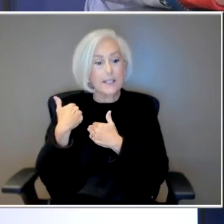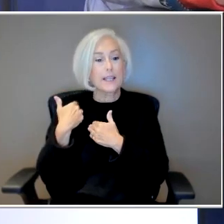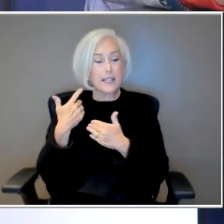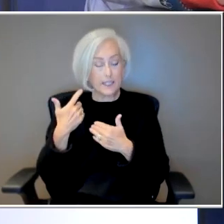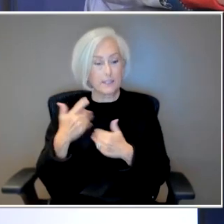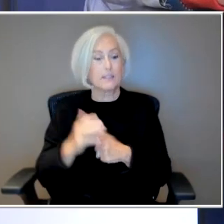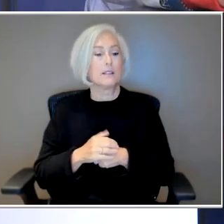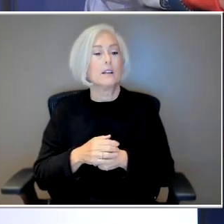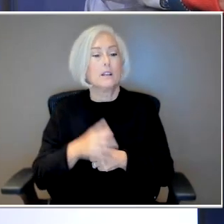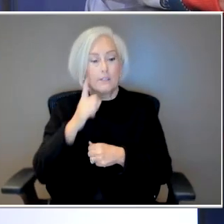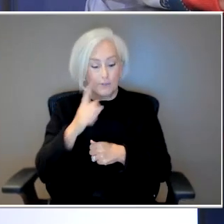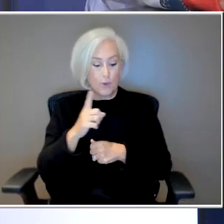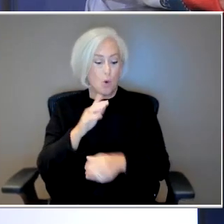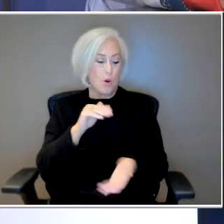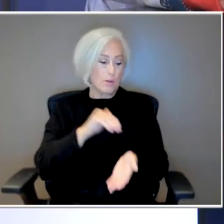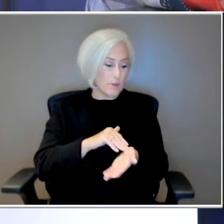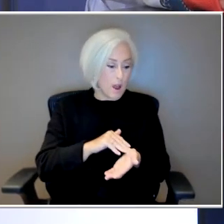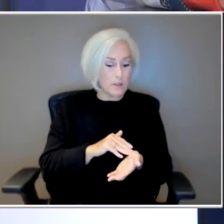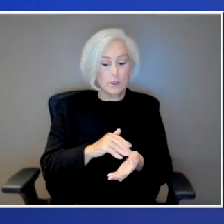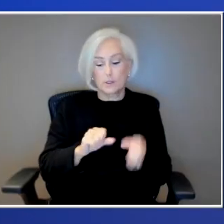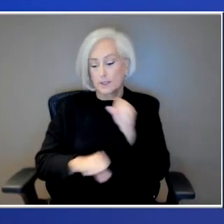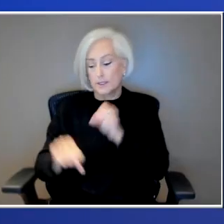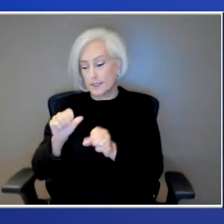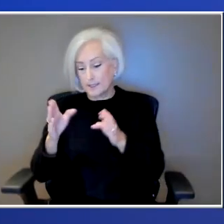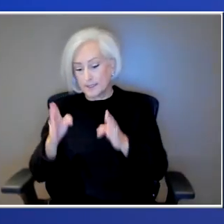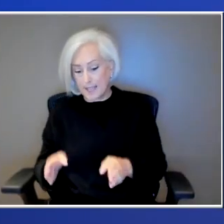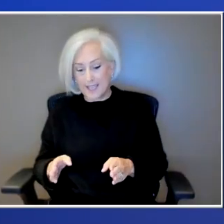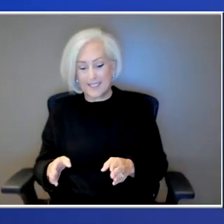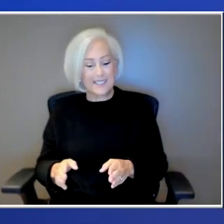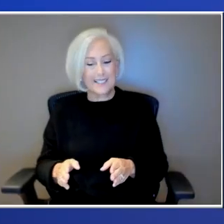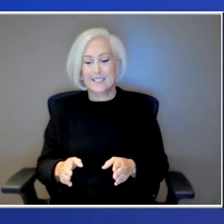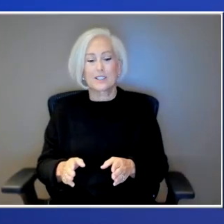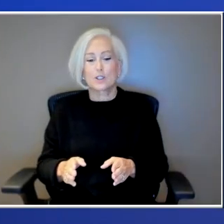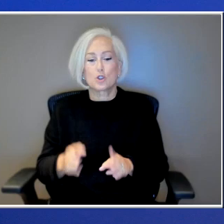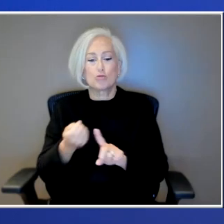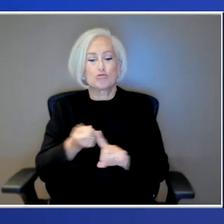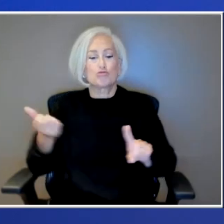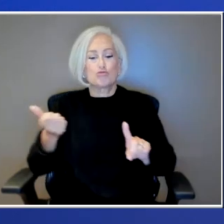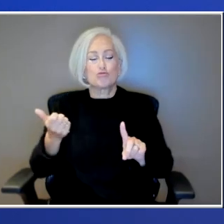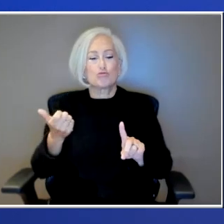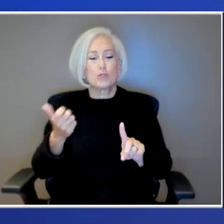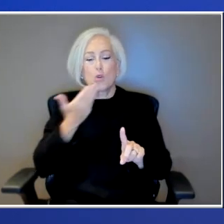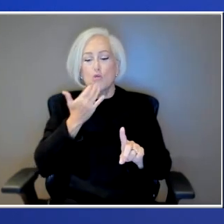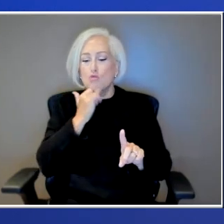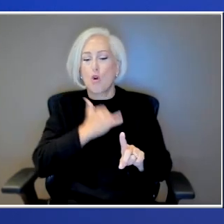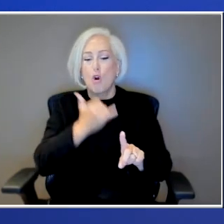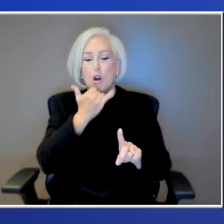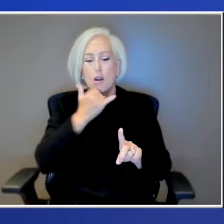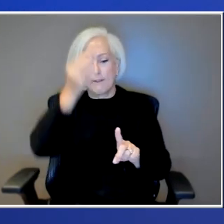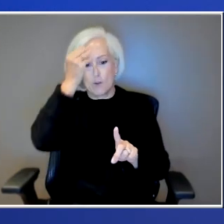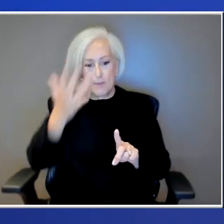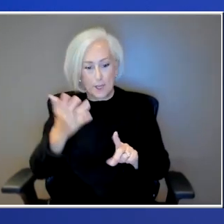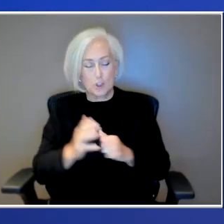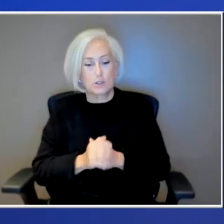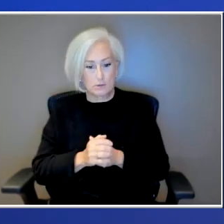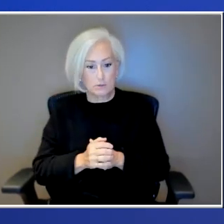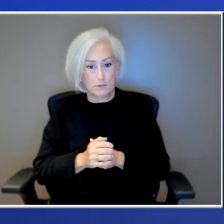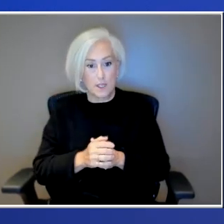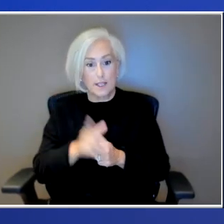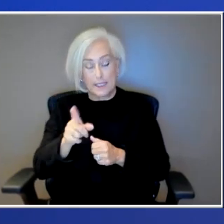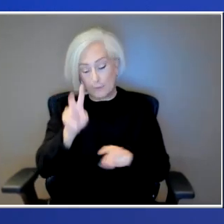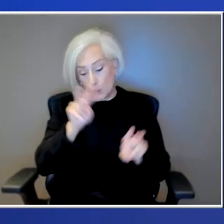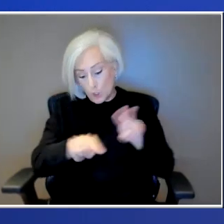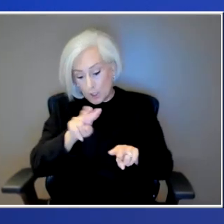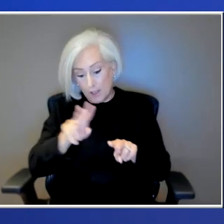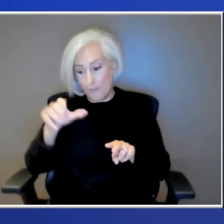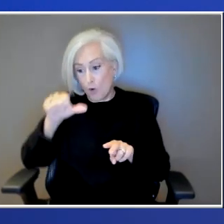So treating mis and disinformation is a major thing that we have to do. And if you are looking for outside resources, obviously